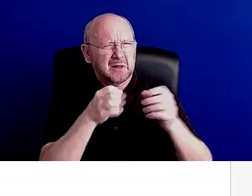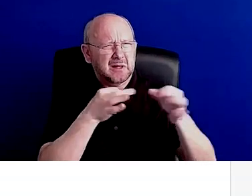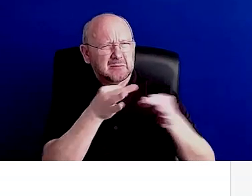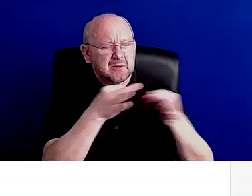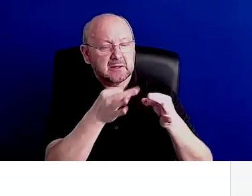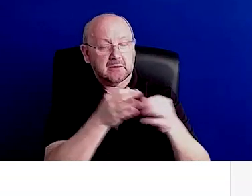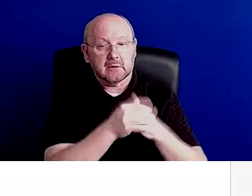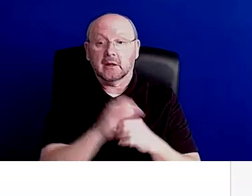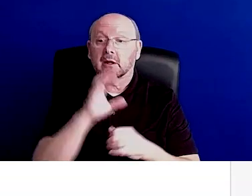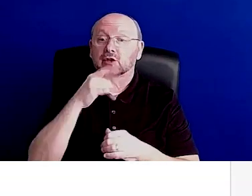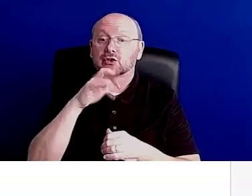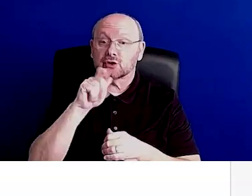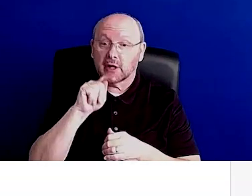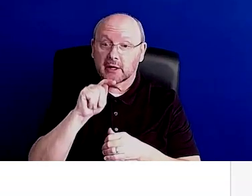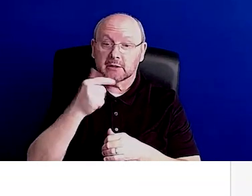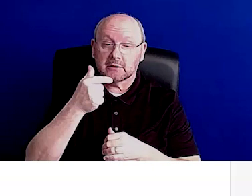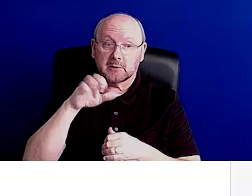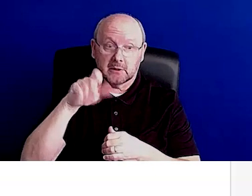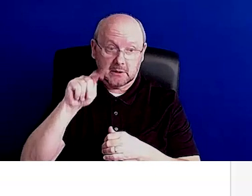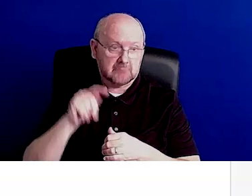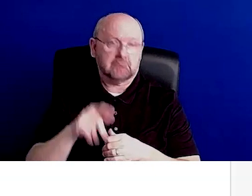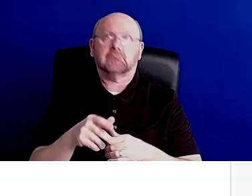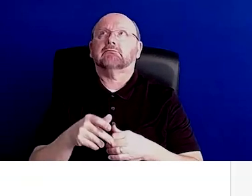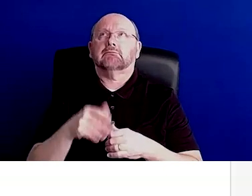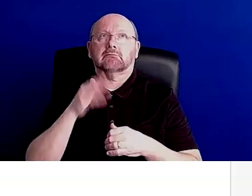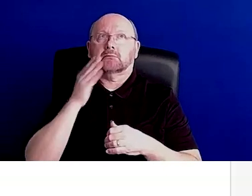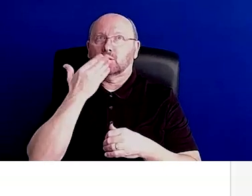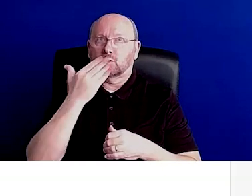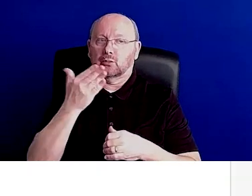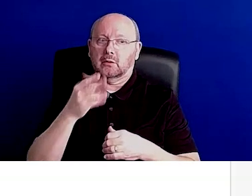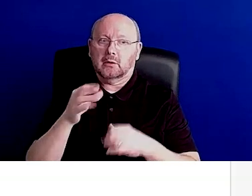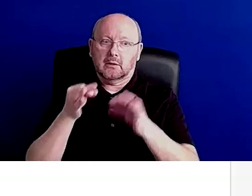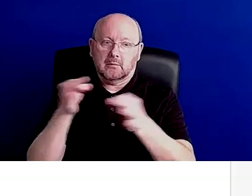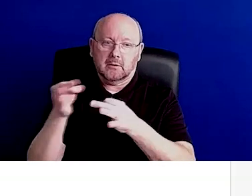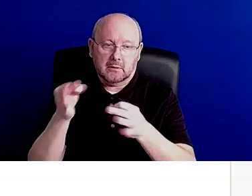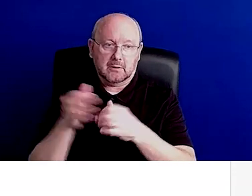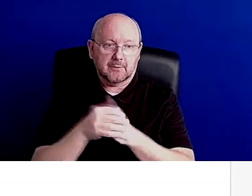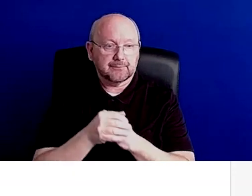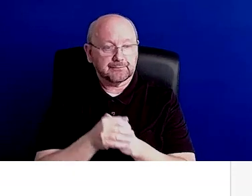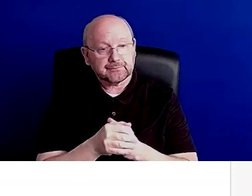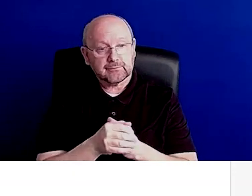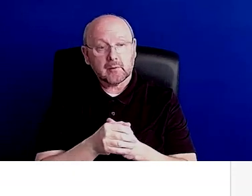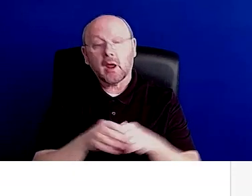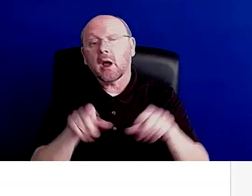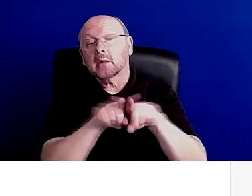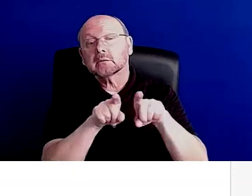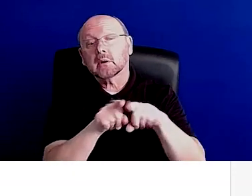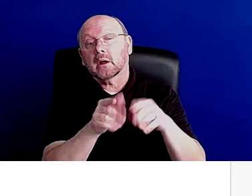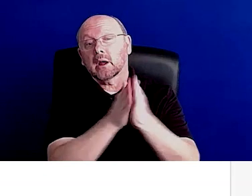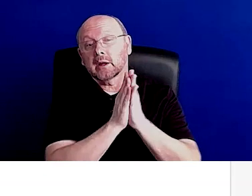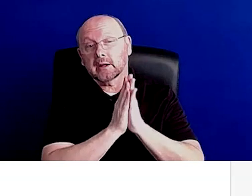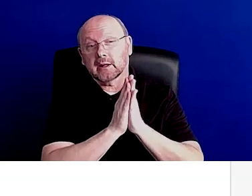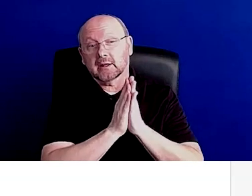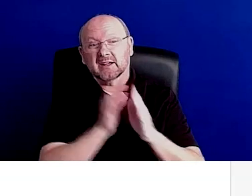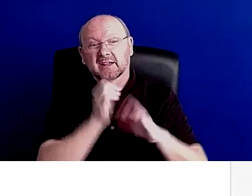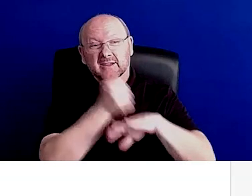gave a very good explanation on the correct answer for that. You can also, I also asked it to make a study guide from